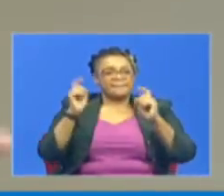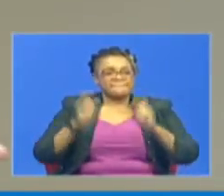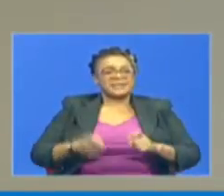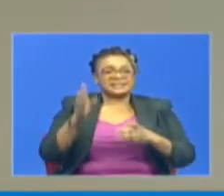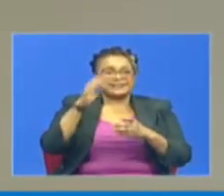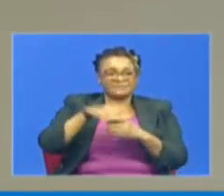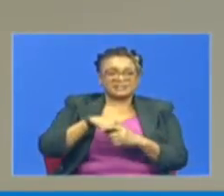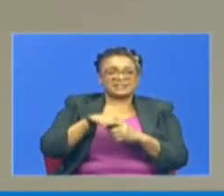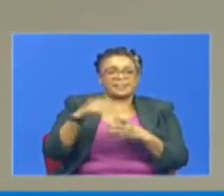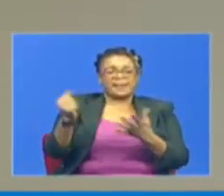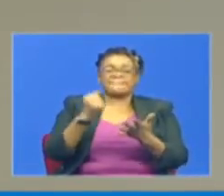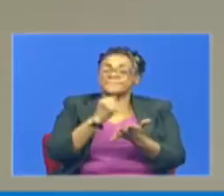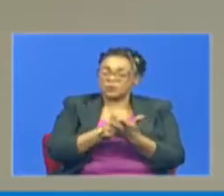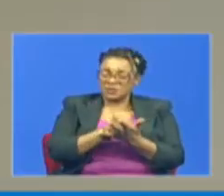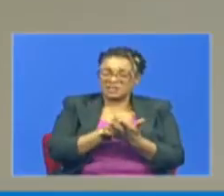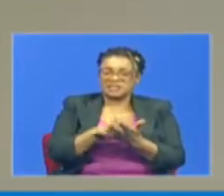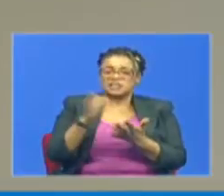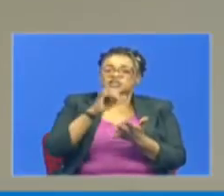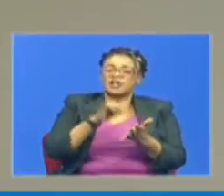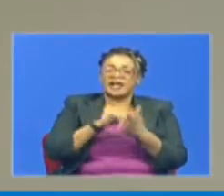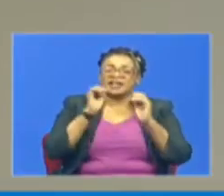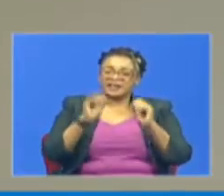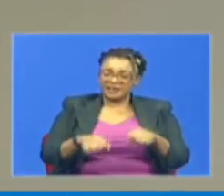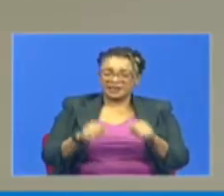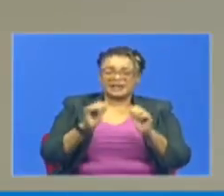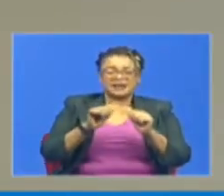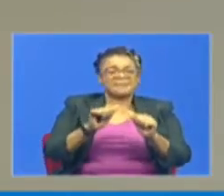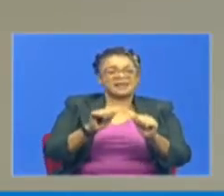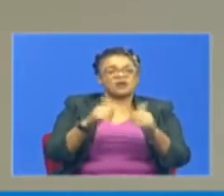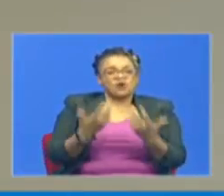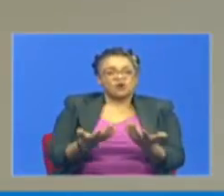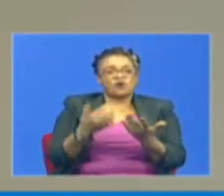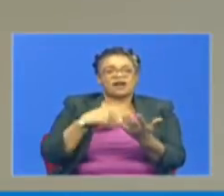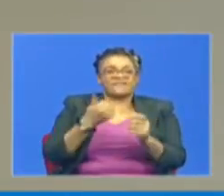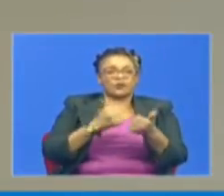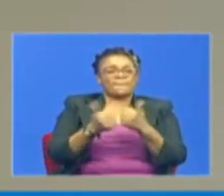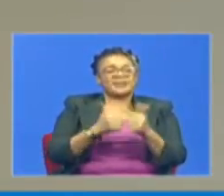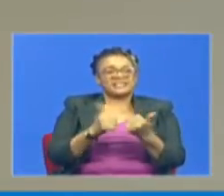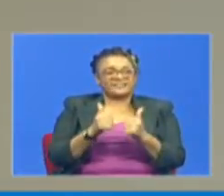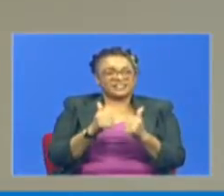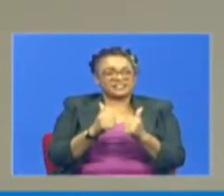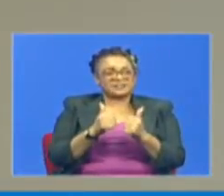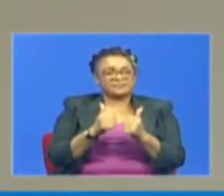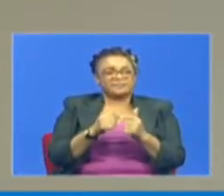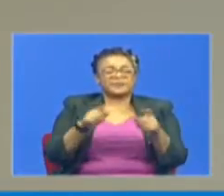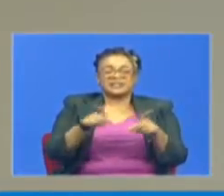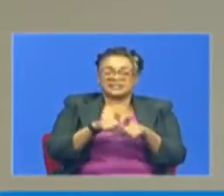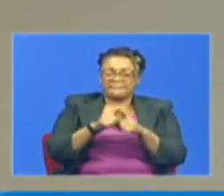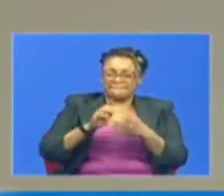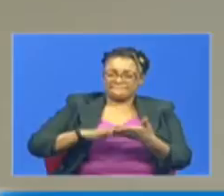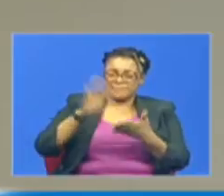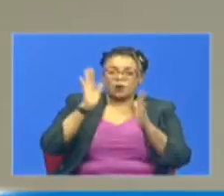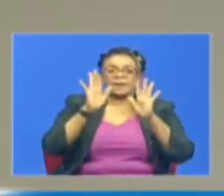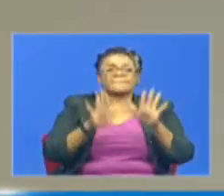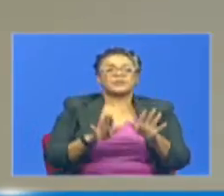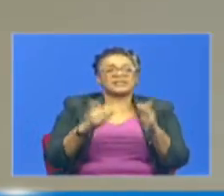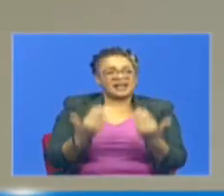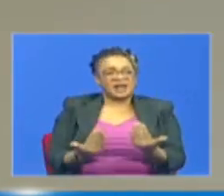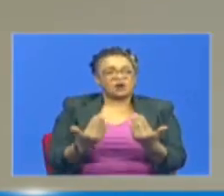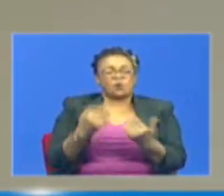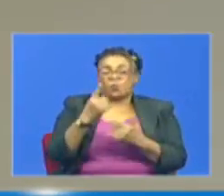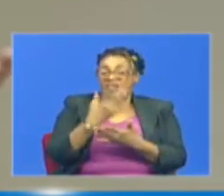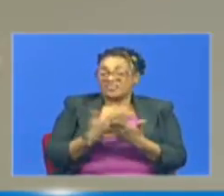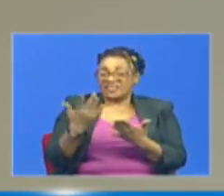their employees in order to remain or gain competitiveness. And it's even more important right now. One thing that